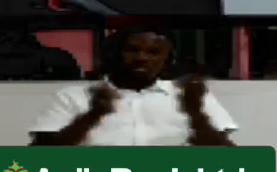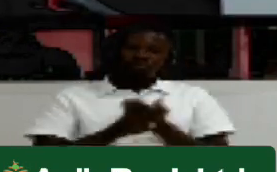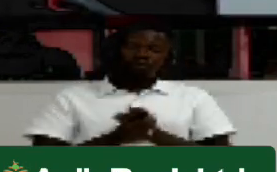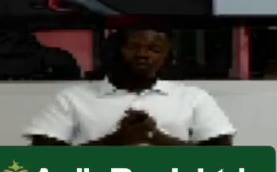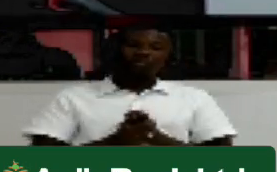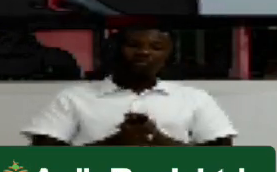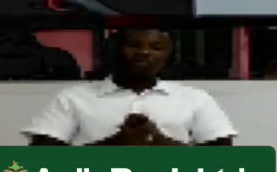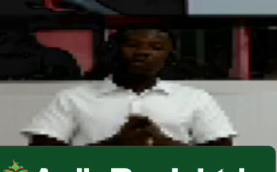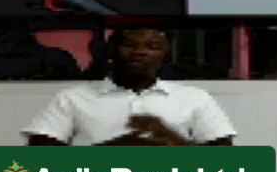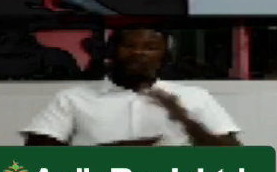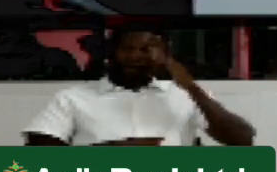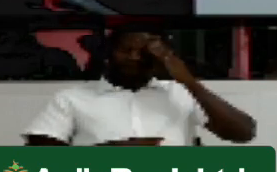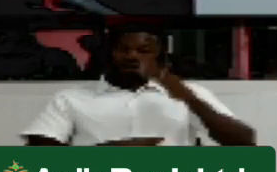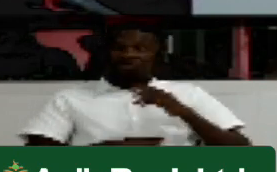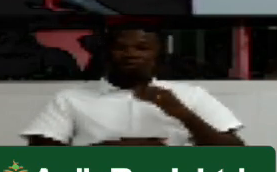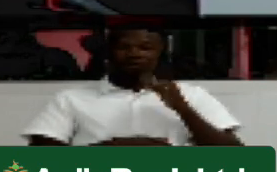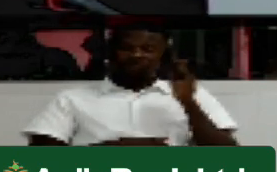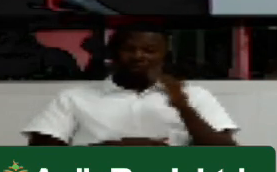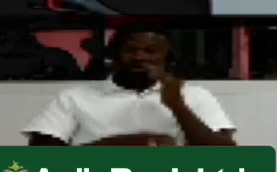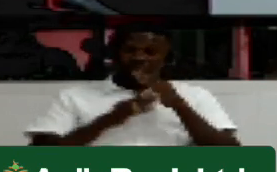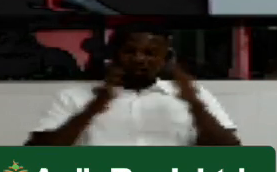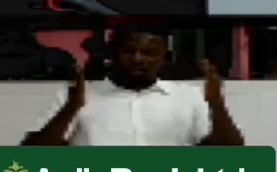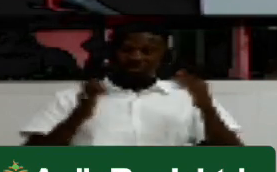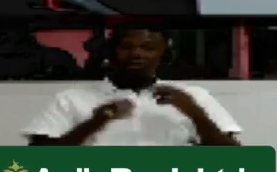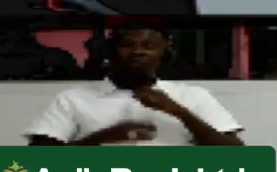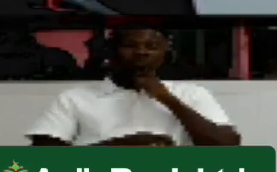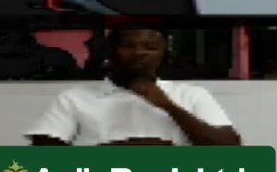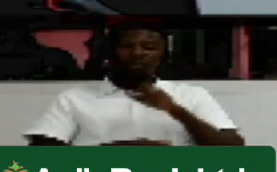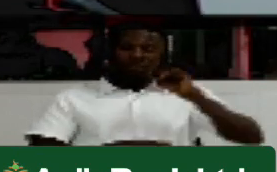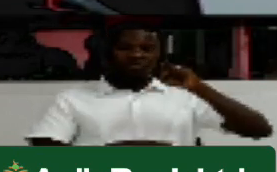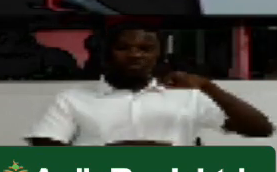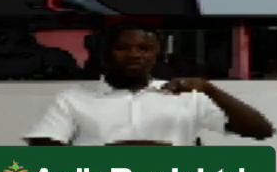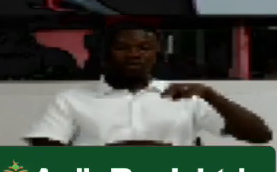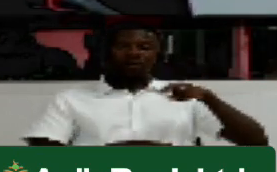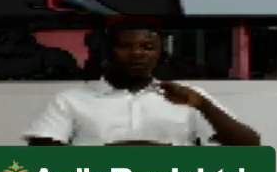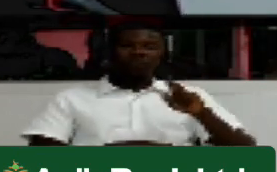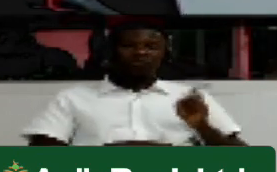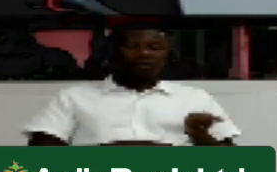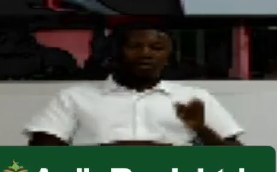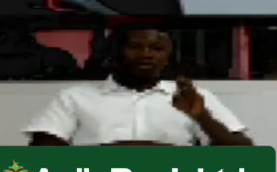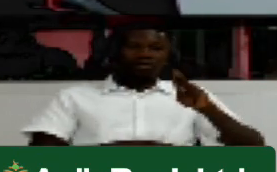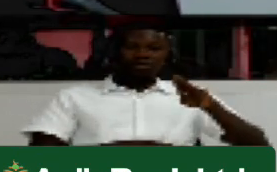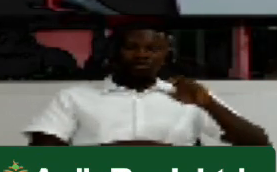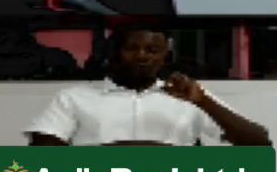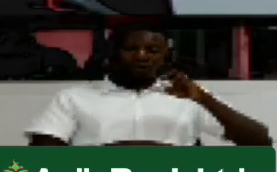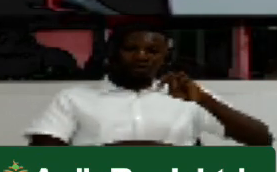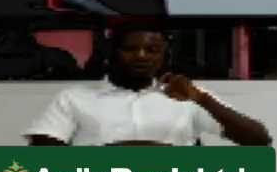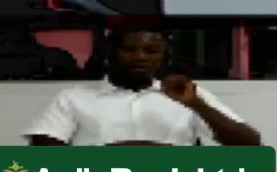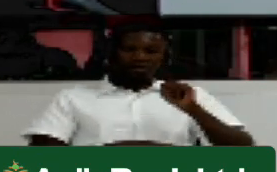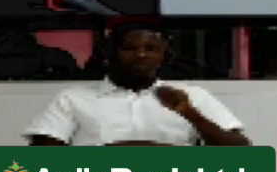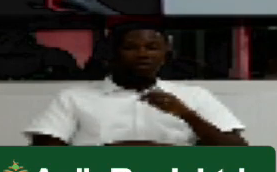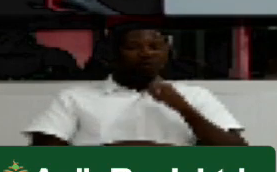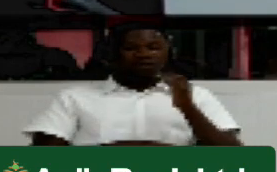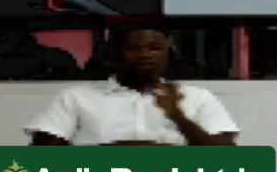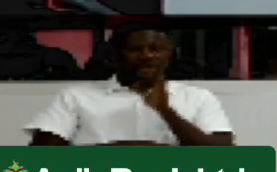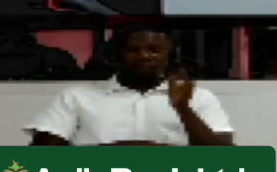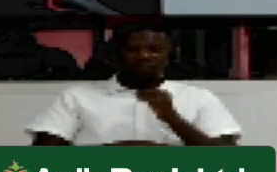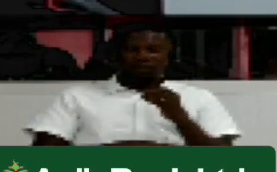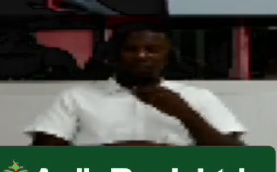Thank you very much indeed, Mr. Senghore, for that. Those very, very kind words and the very